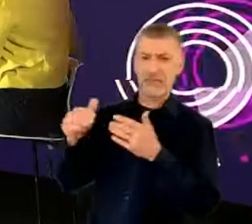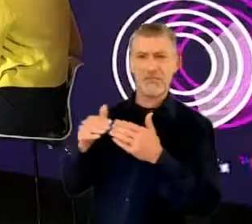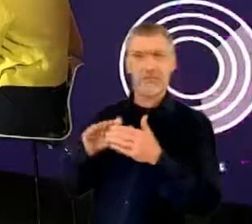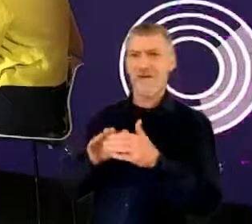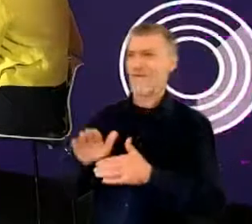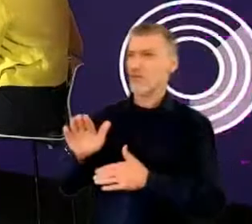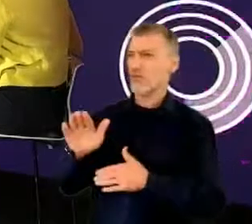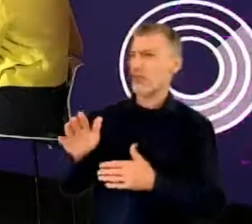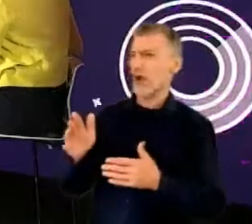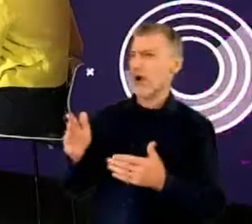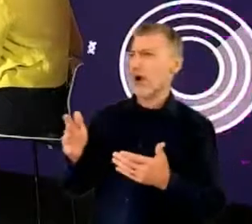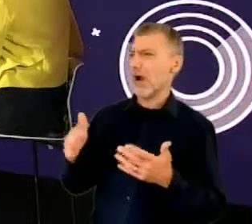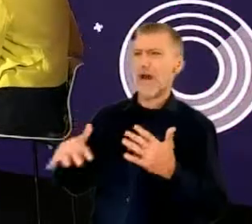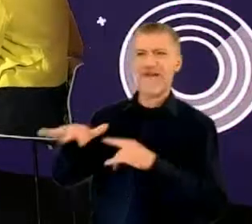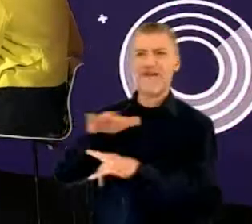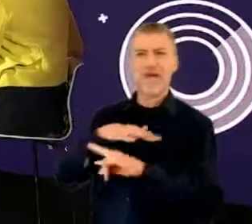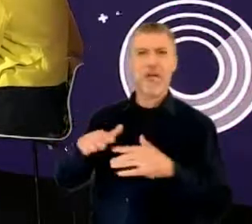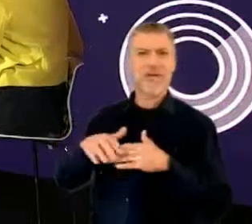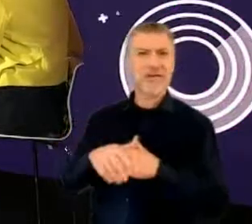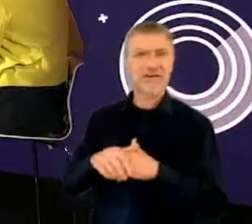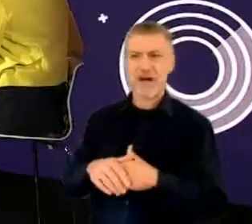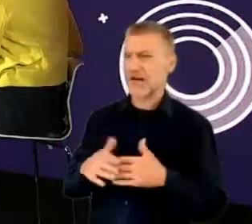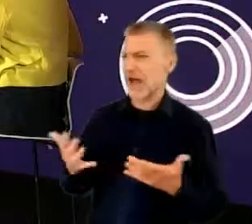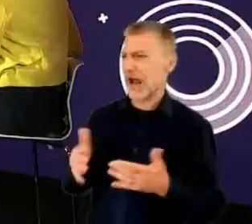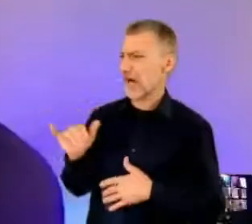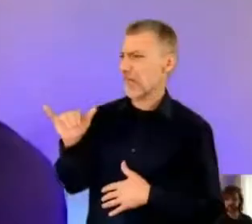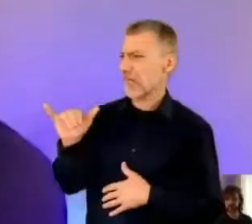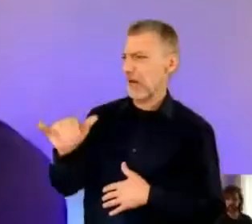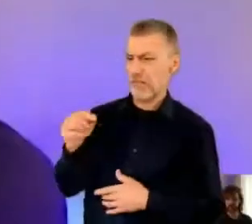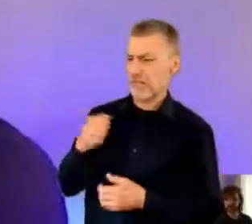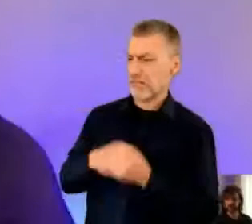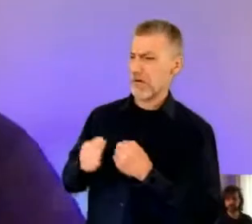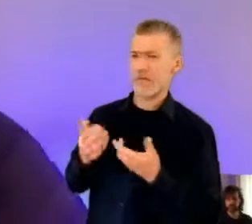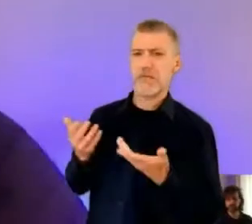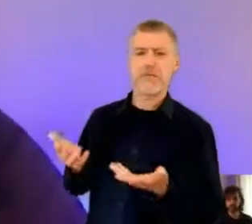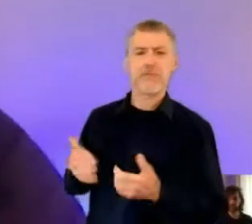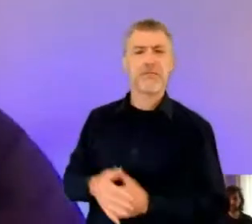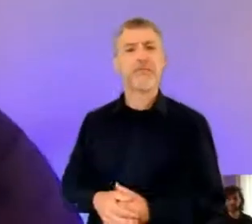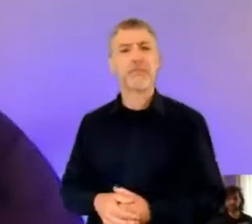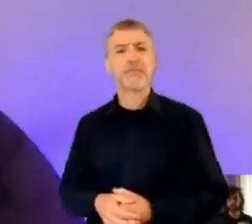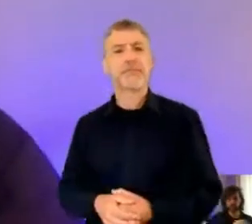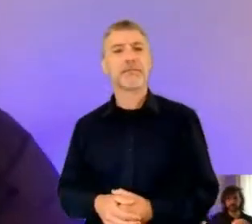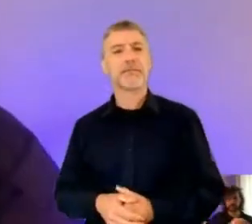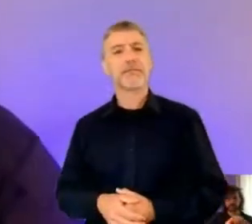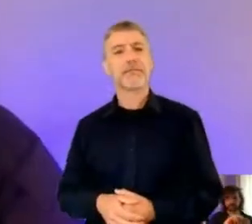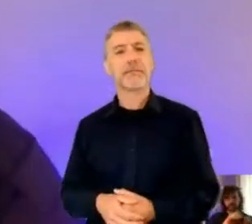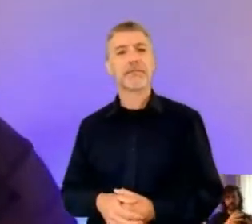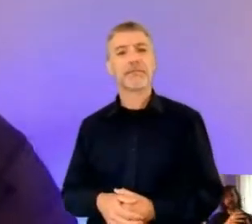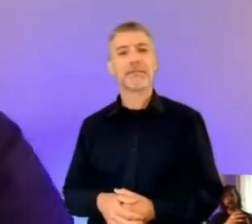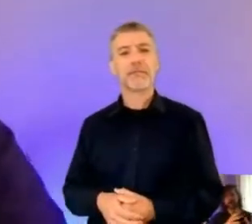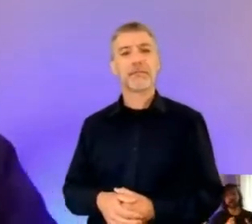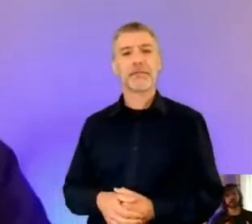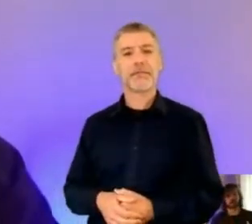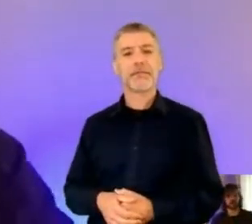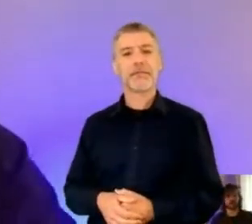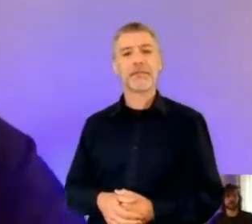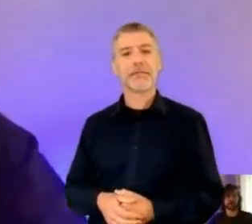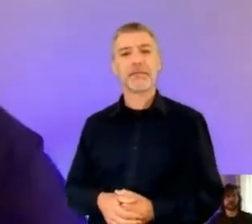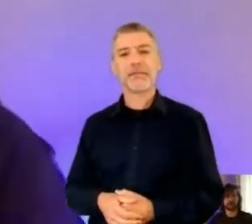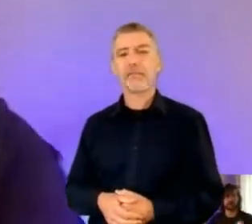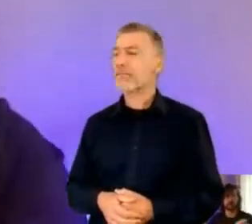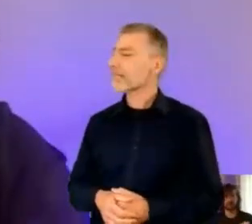environmentally friendly and sustainable? So you've got, I think, one of the areas